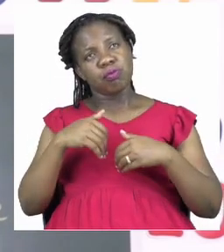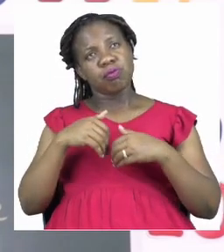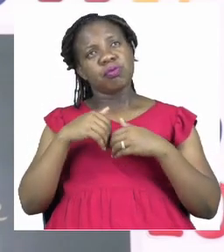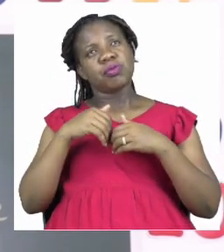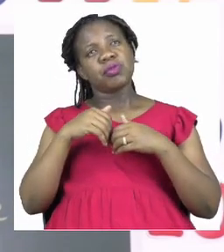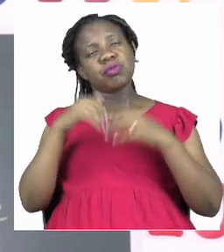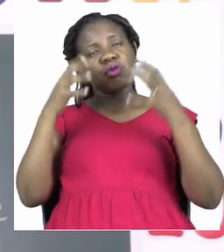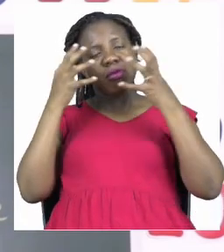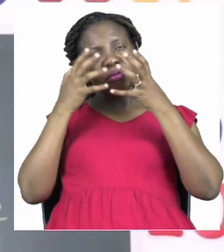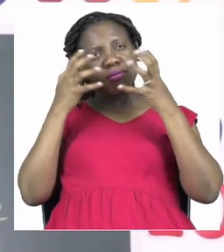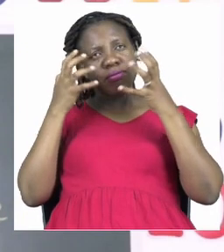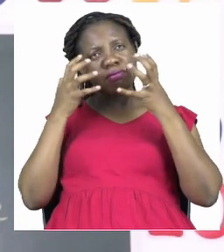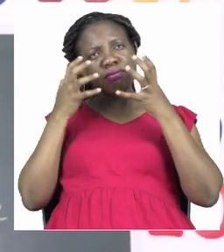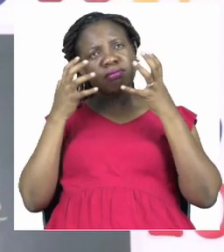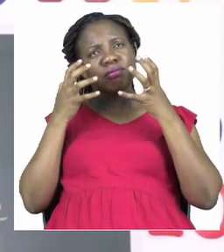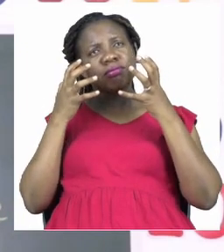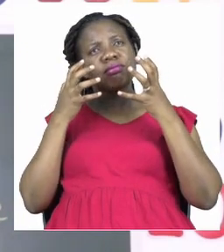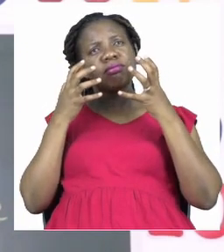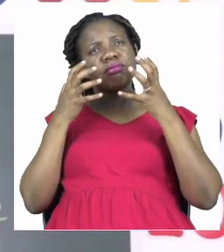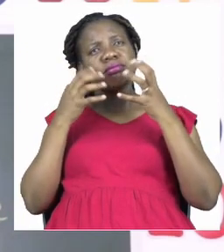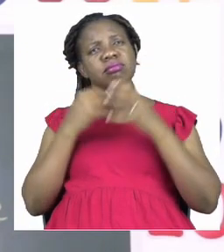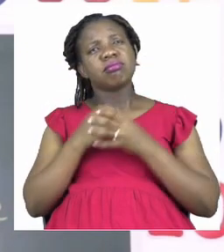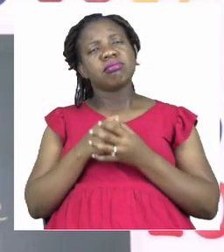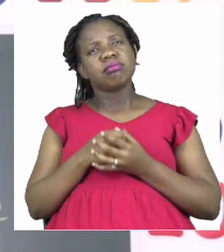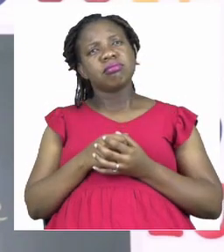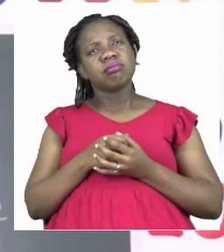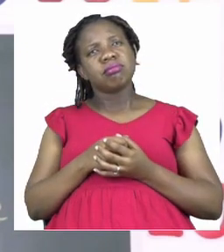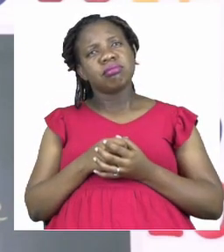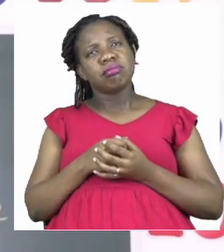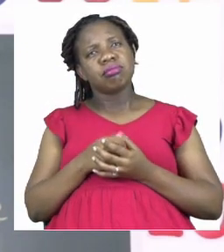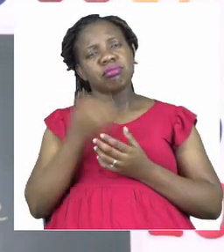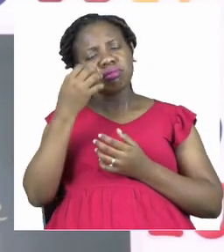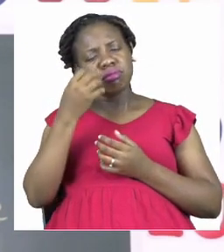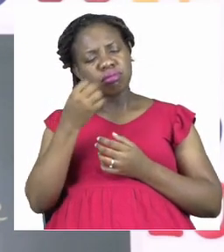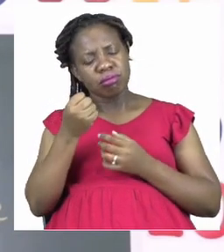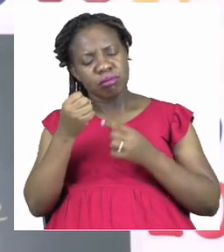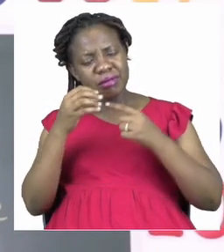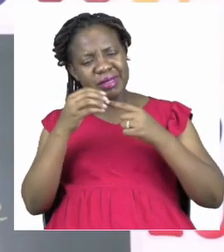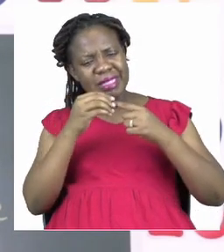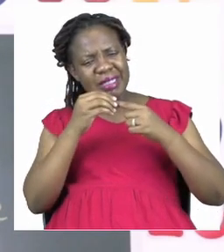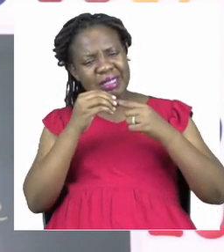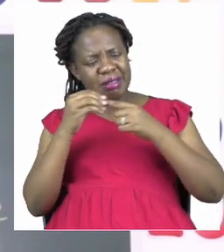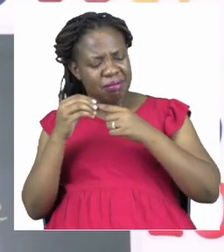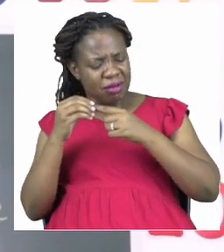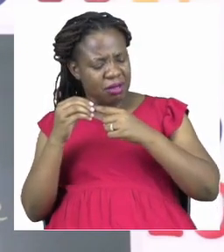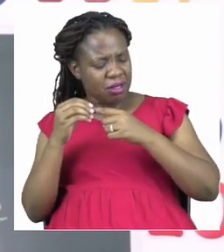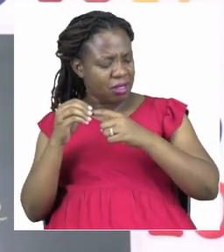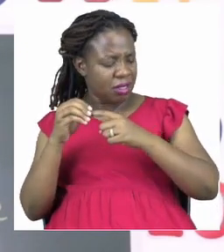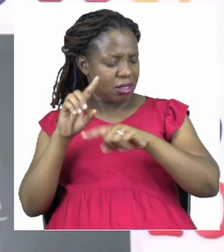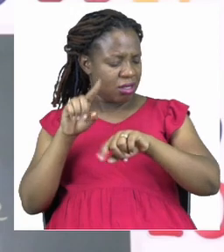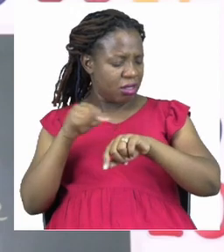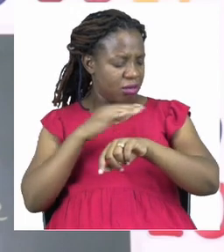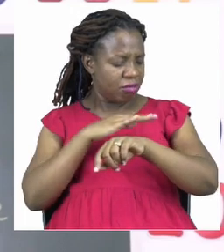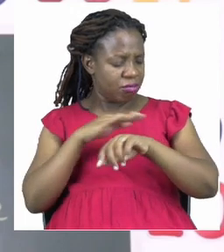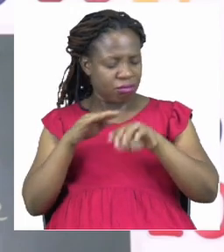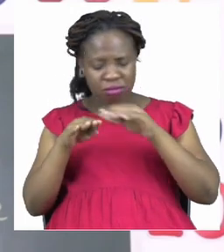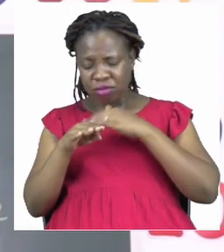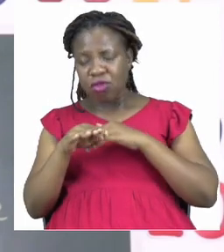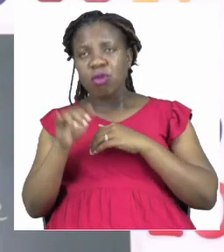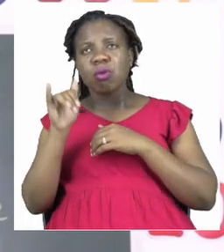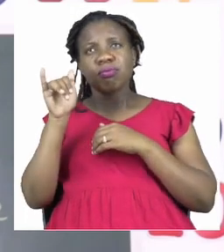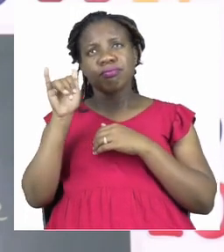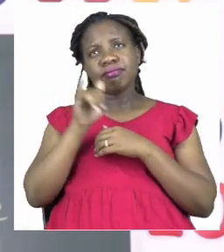us special, like beauty marks or birthmarks, animals have them too. After